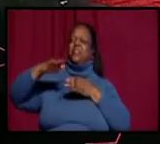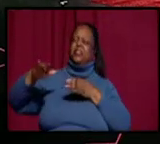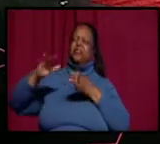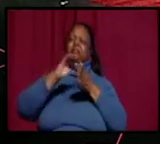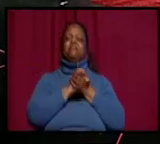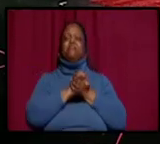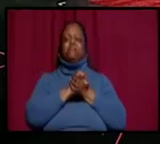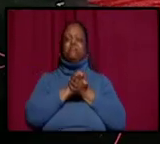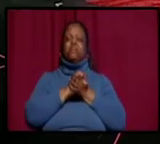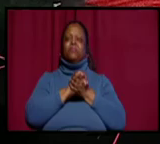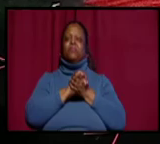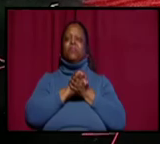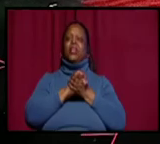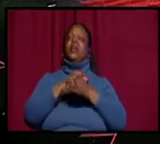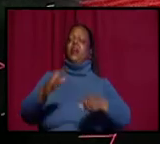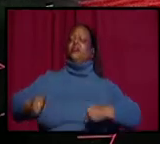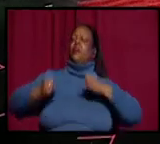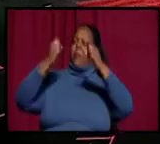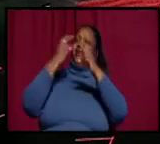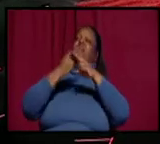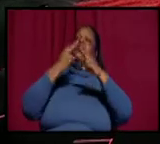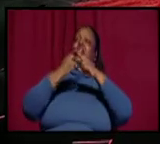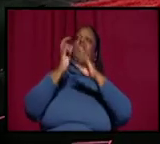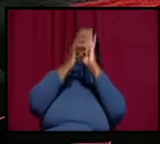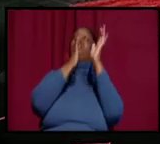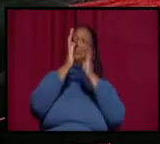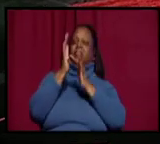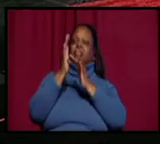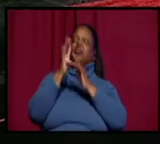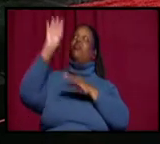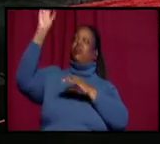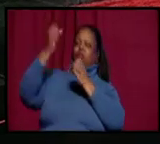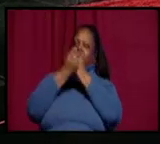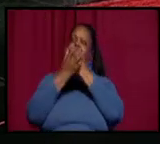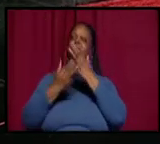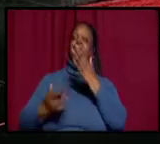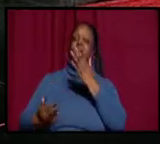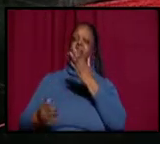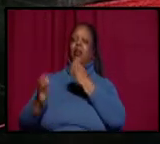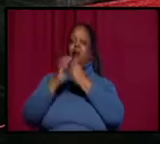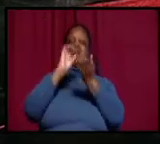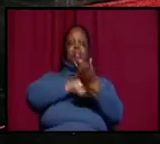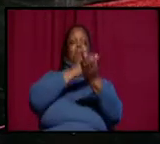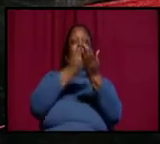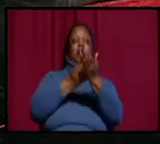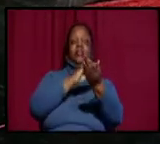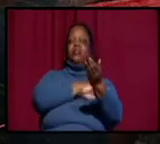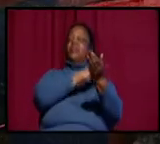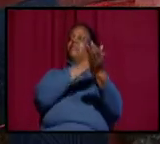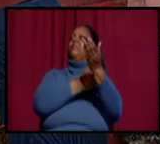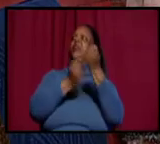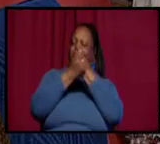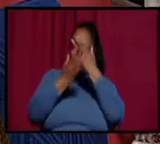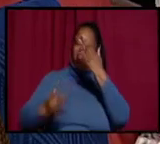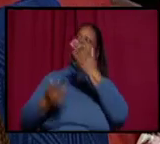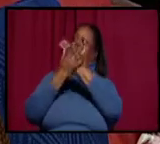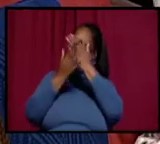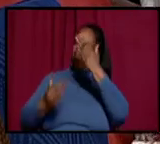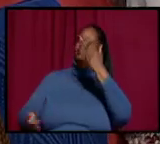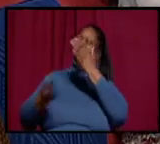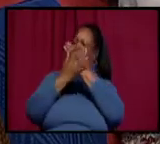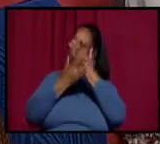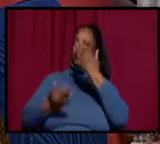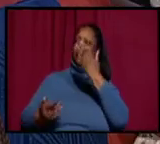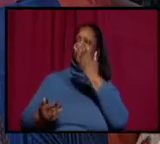Oh, in the mighty name of Jesus, your blood cover. The blood of Jesus. The blood over